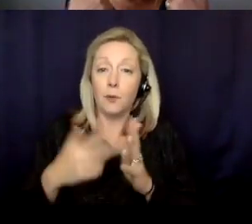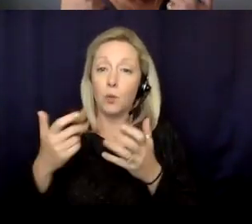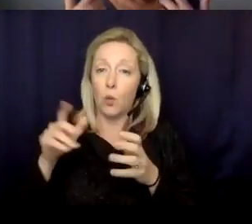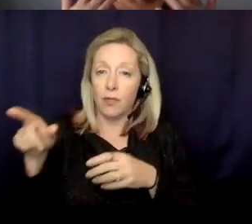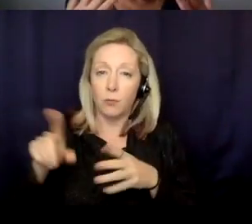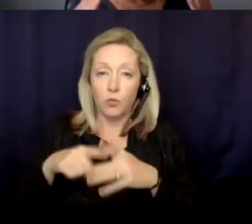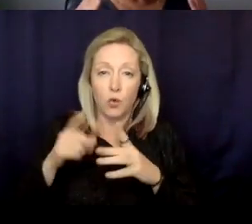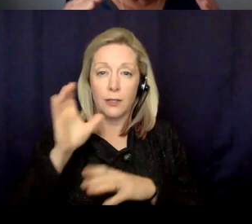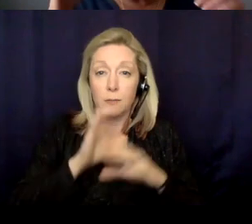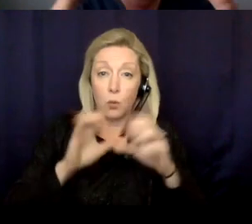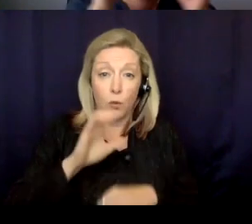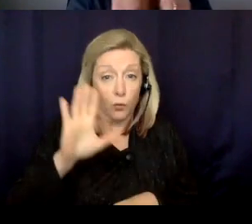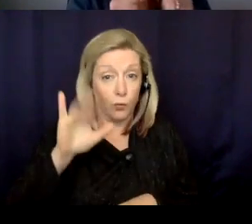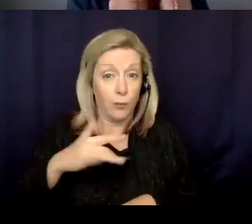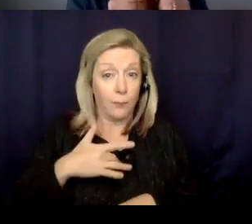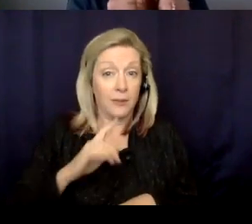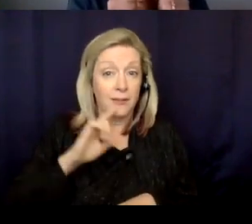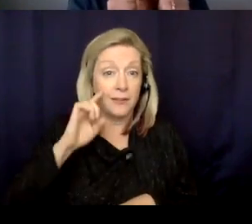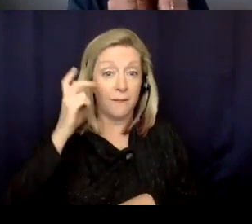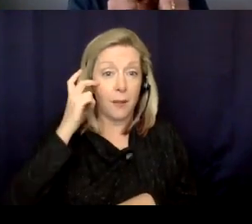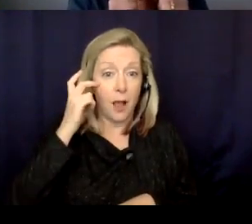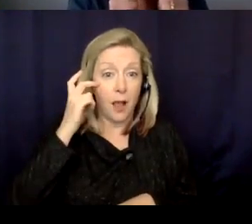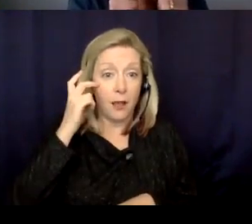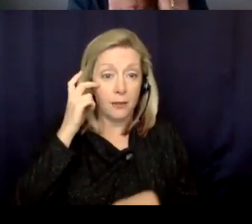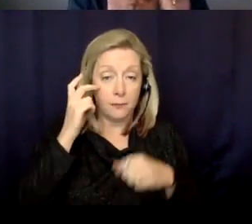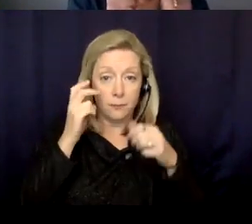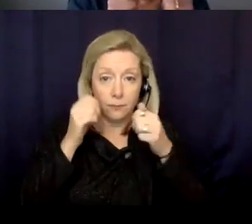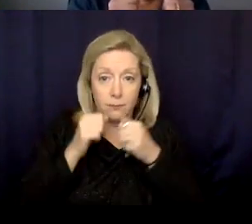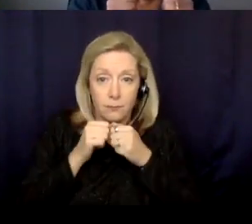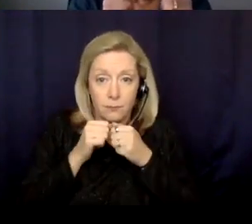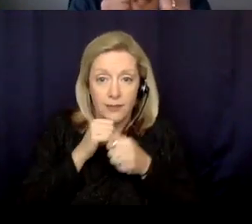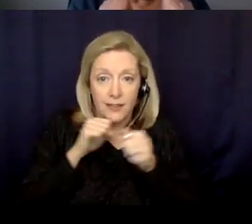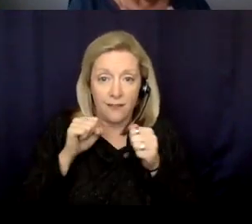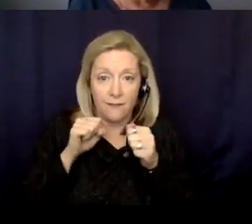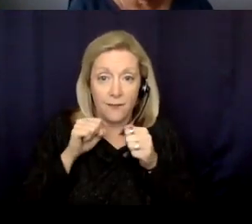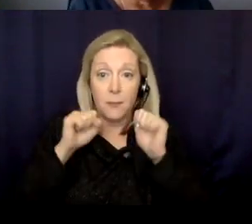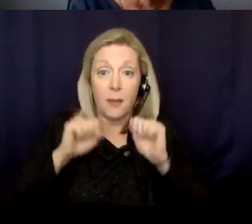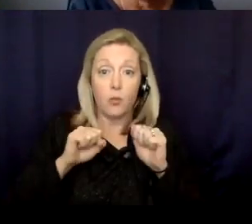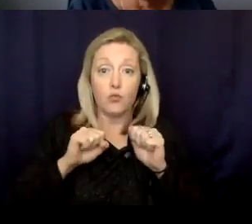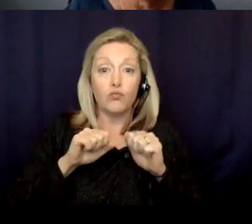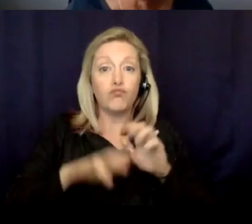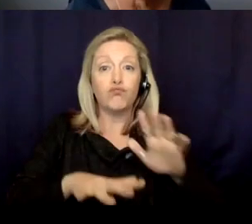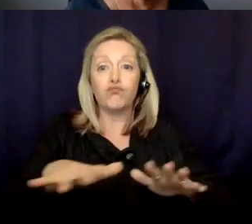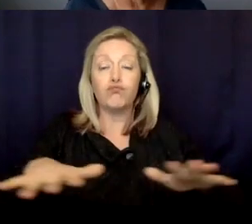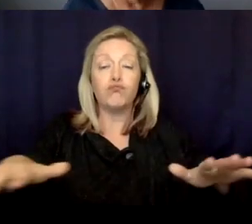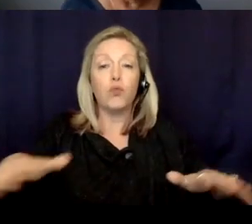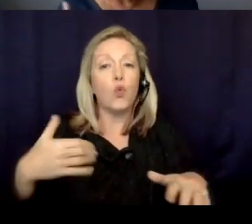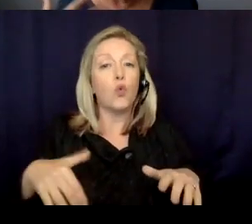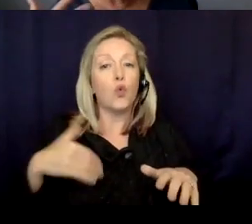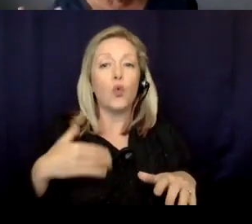of our guys with deaf blindness, it's a safe world this way. So getting them to explore in the first